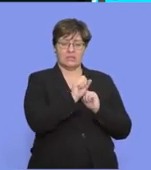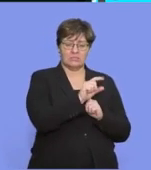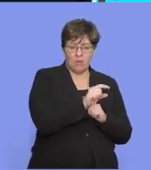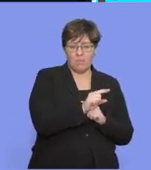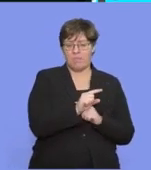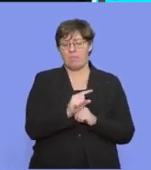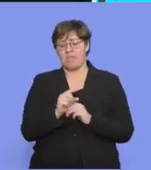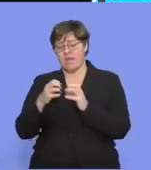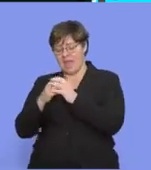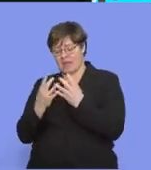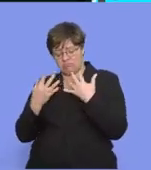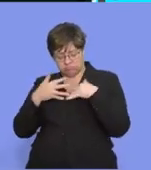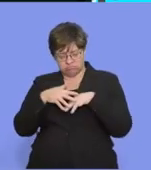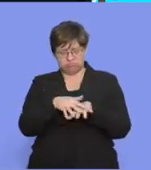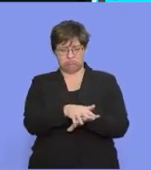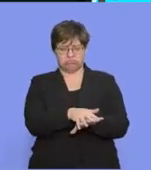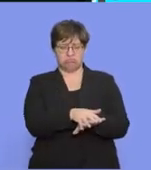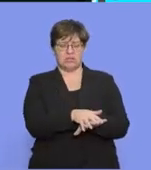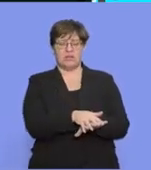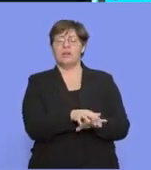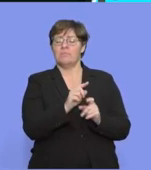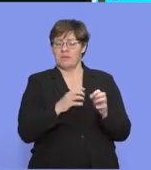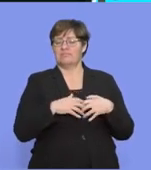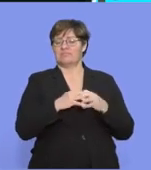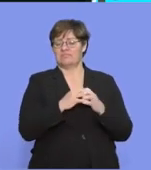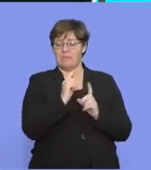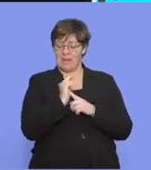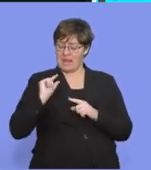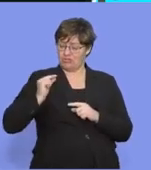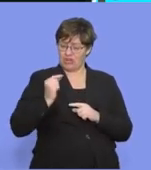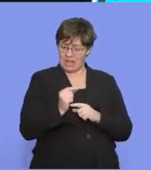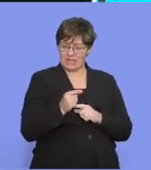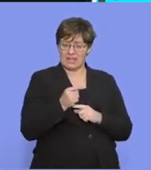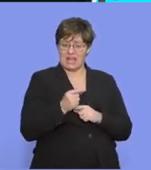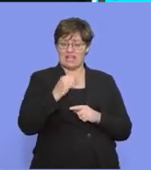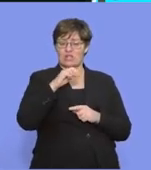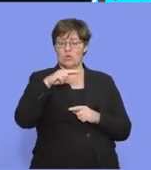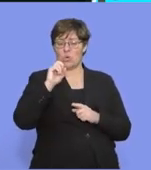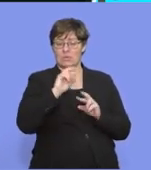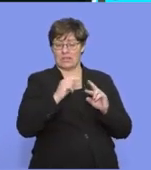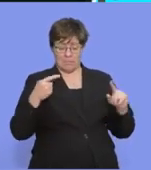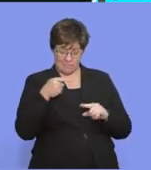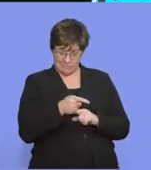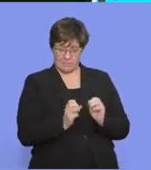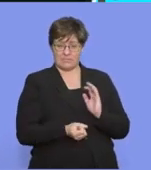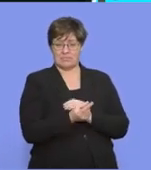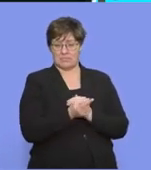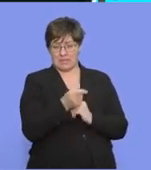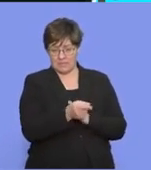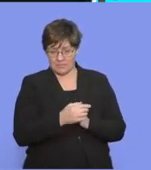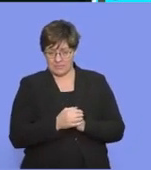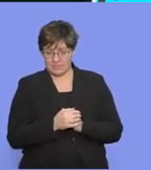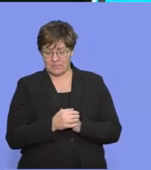cell fused to form a zygote. That is where the genetics is, or the genotype of an organism